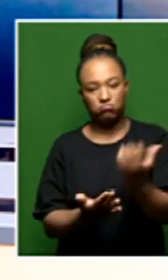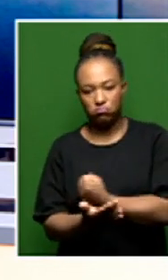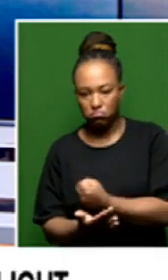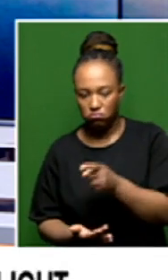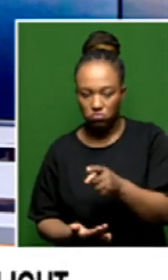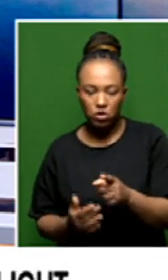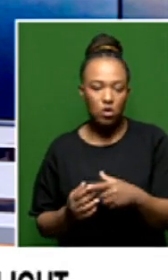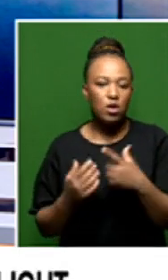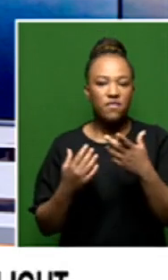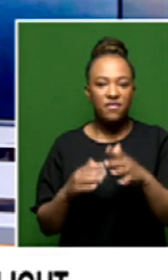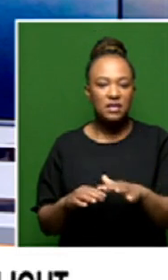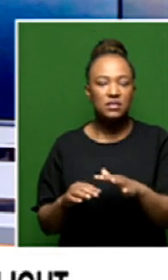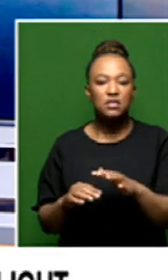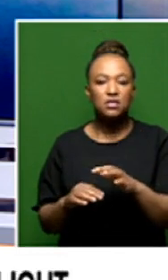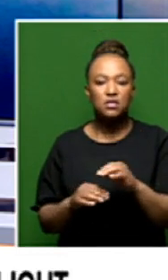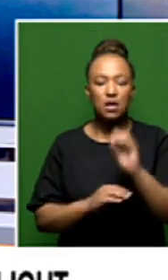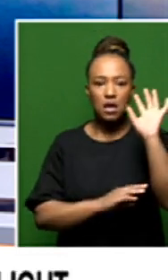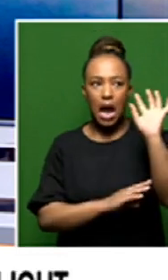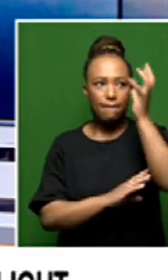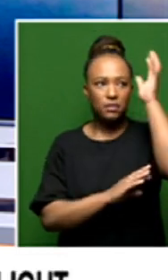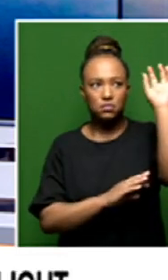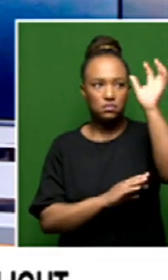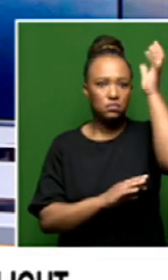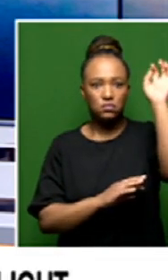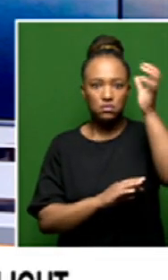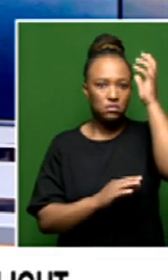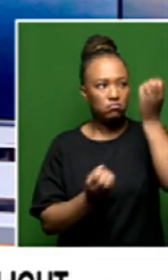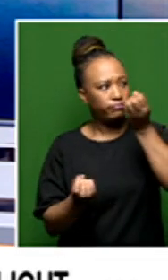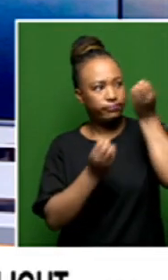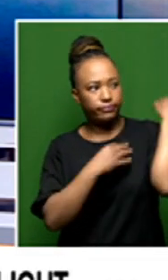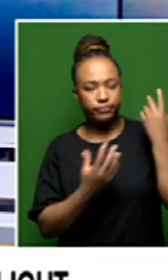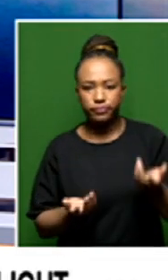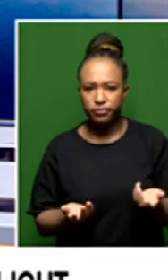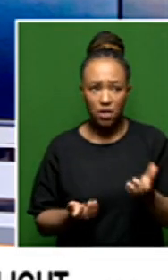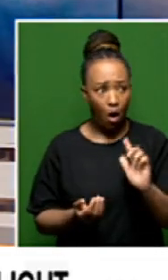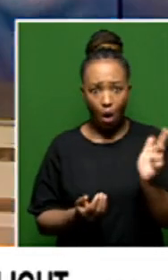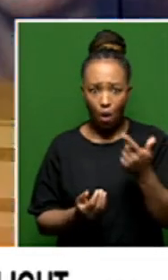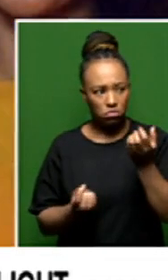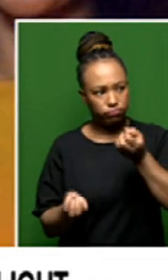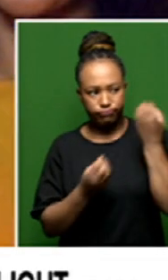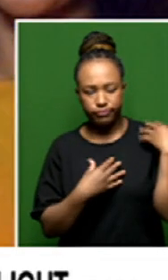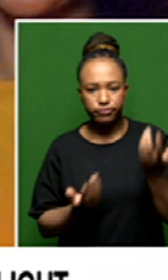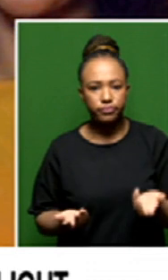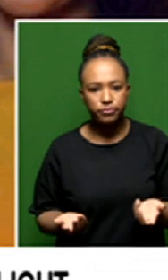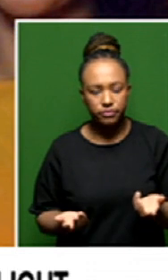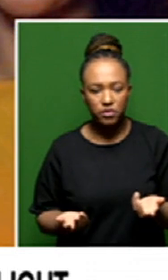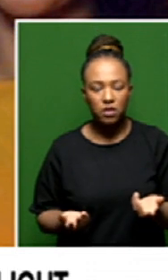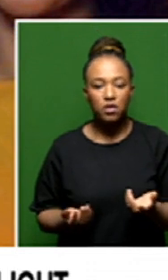basically thrown into the back of an ambulance, all of you together. Yes, so we were told